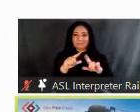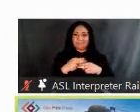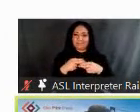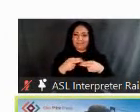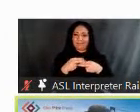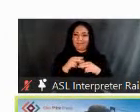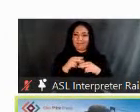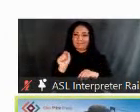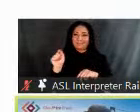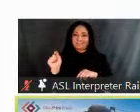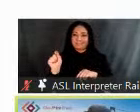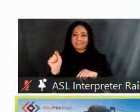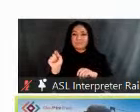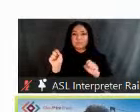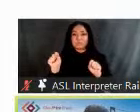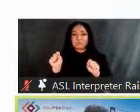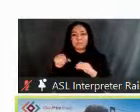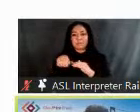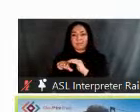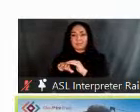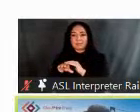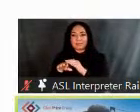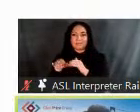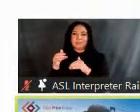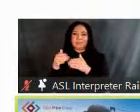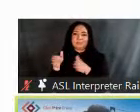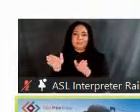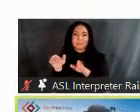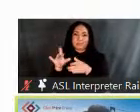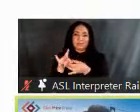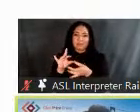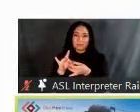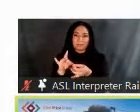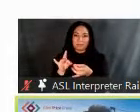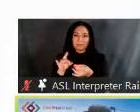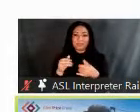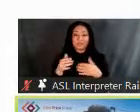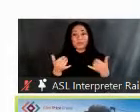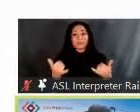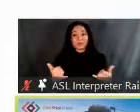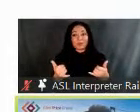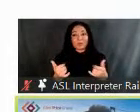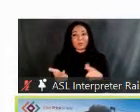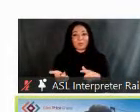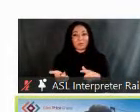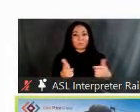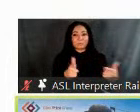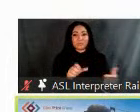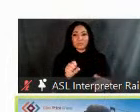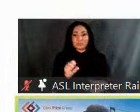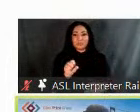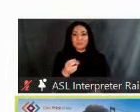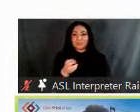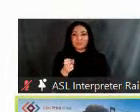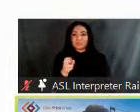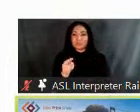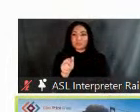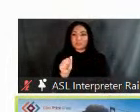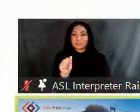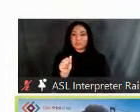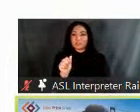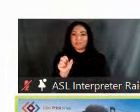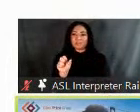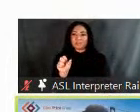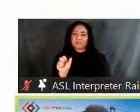to access the public comment. With that, I am pleased to turn things over to Shanna Burkholz-Vasquez from the